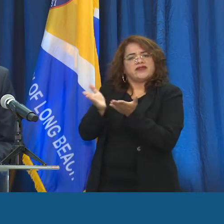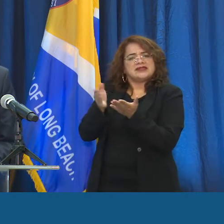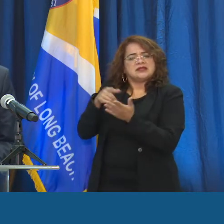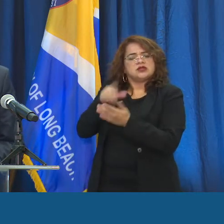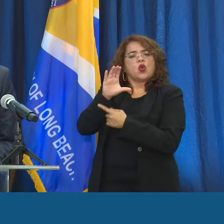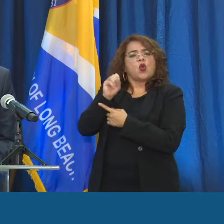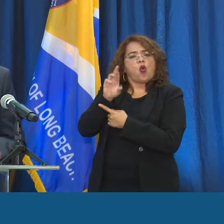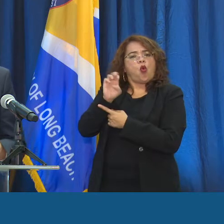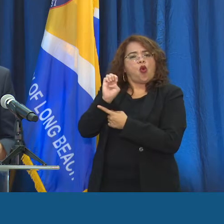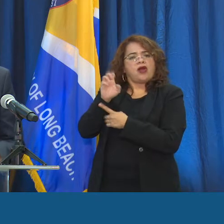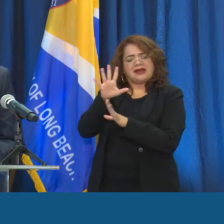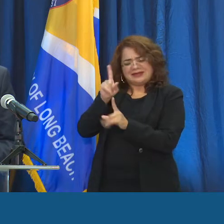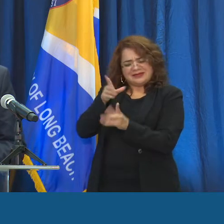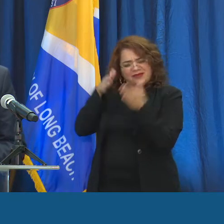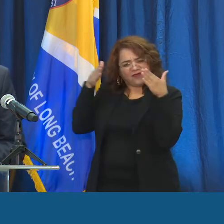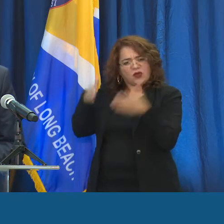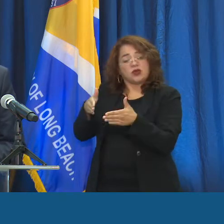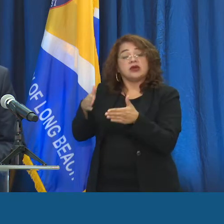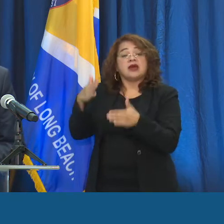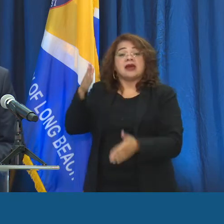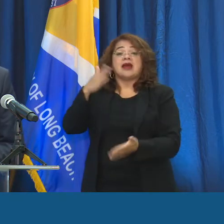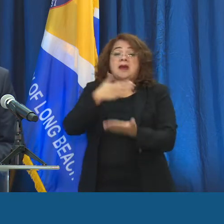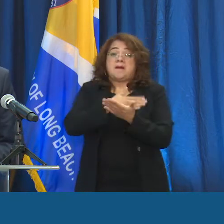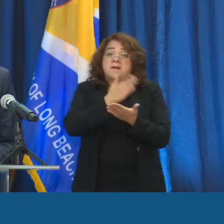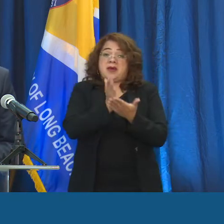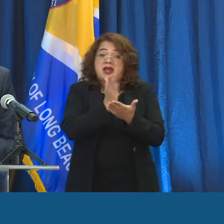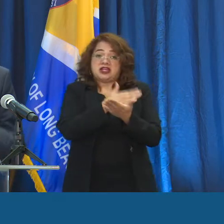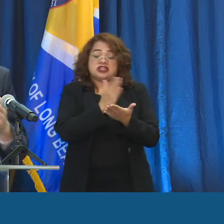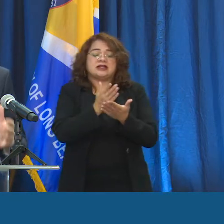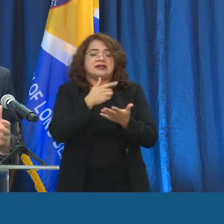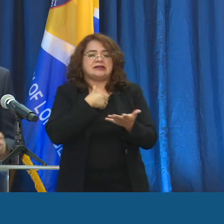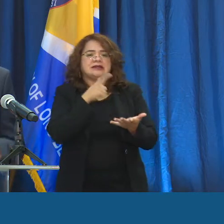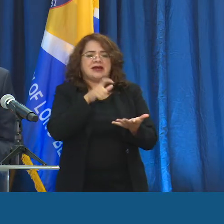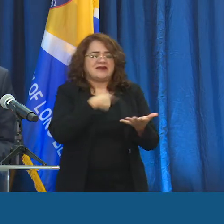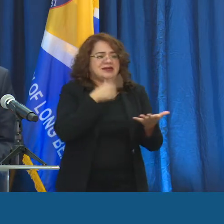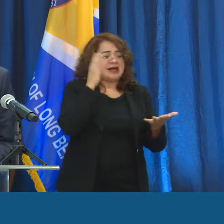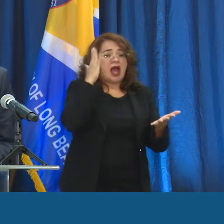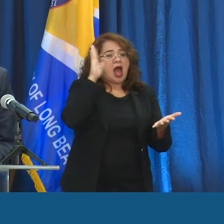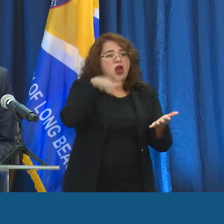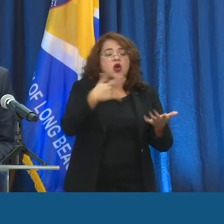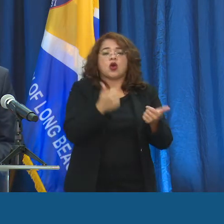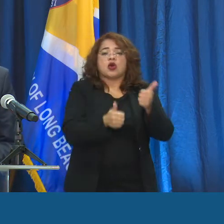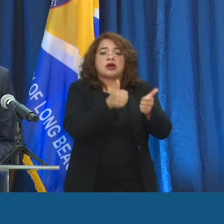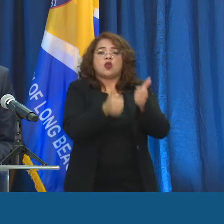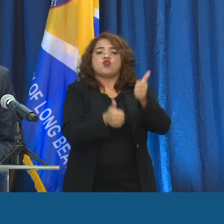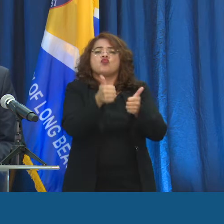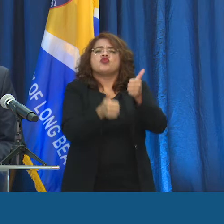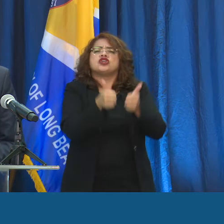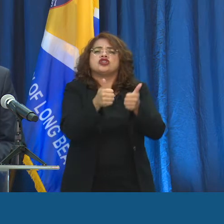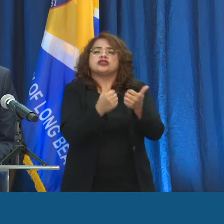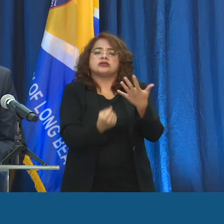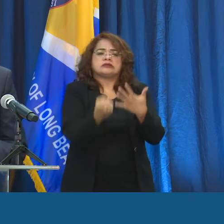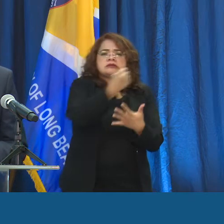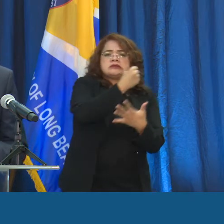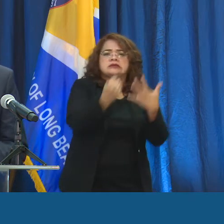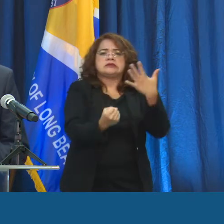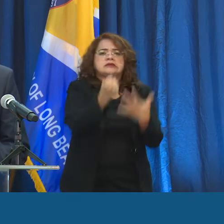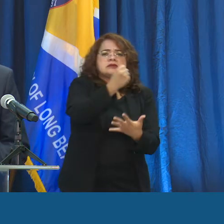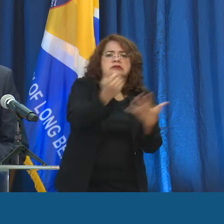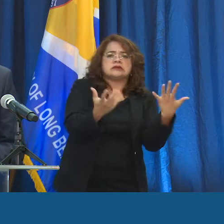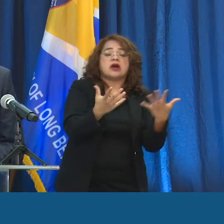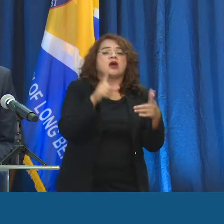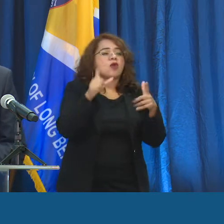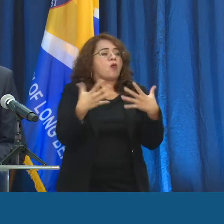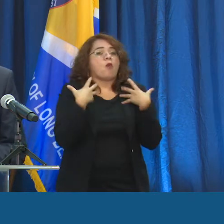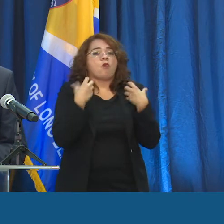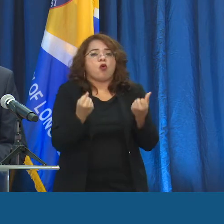decisions. We are balancing the budget with an approach that considers multiple competing factors. We're implementing bold actions and